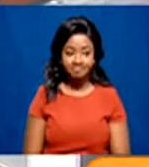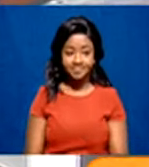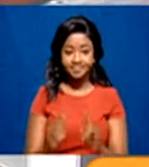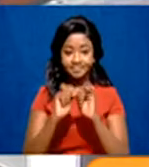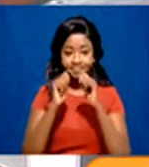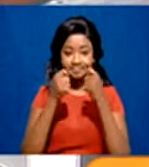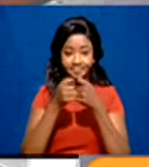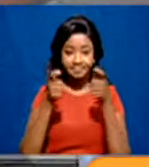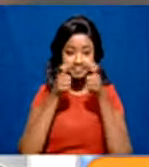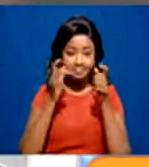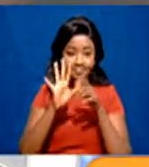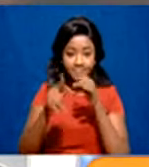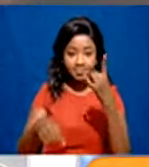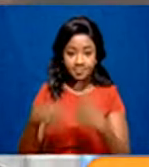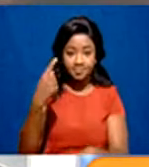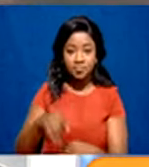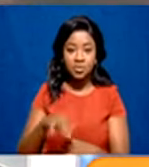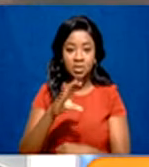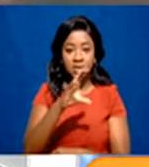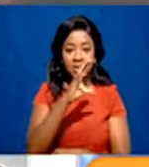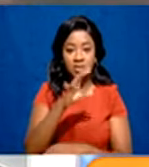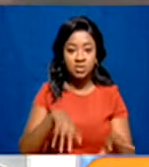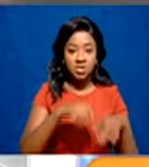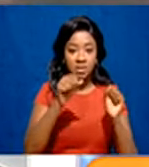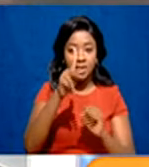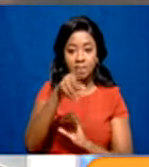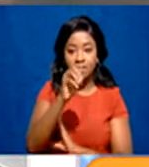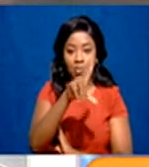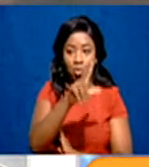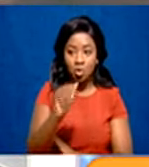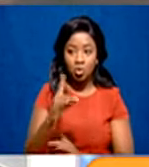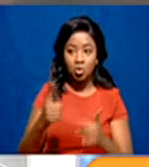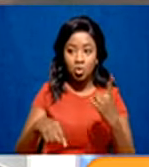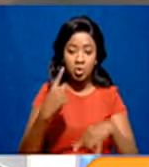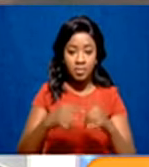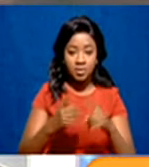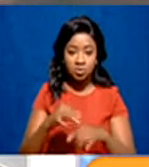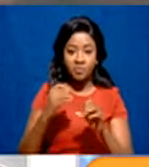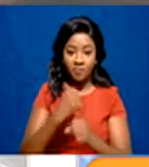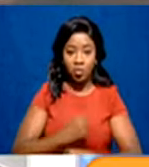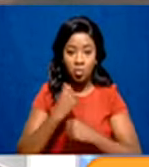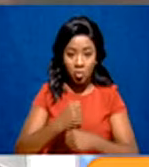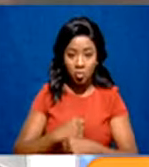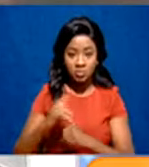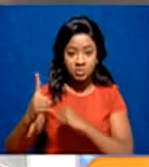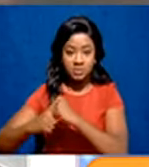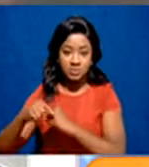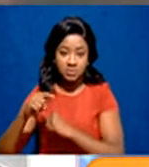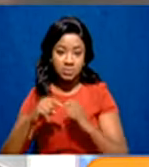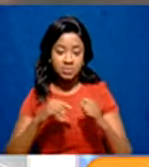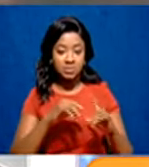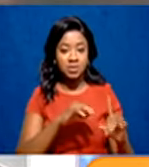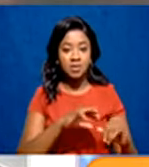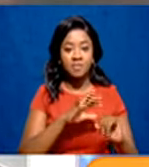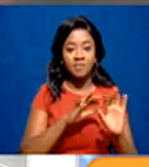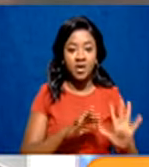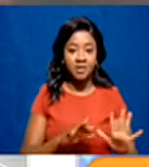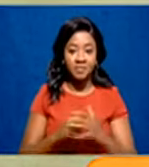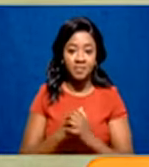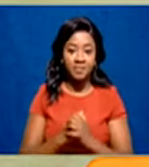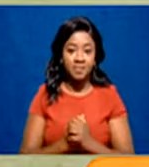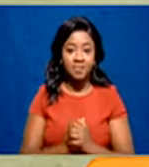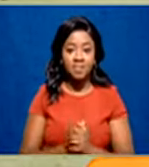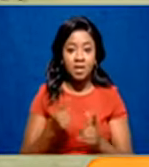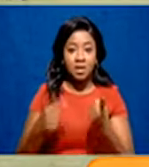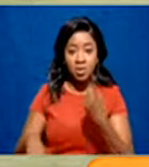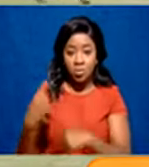The Malt emerged the winners of the Chairman's Polo Cup, edging out SBM Bank 6-5 in an entertaining match at the Nairobi Polo Club. The